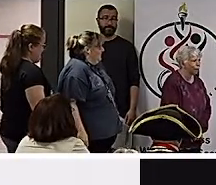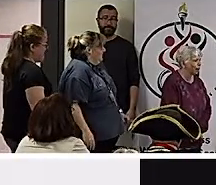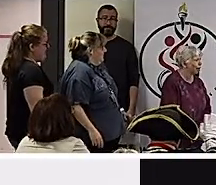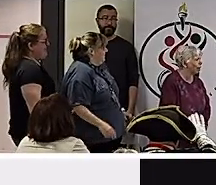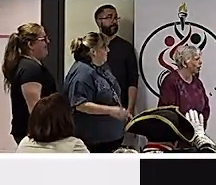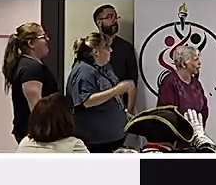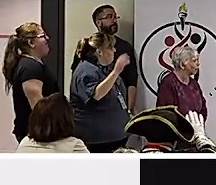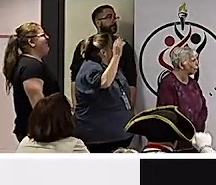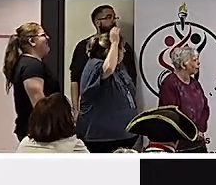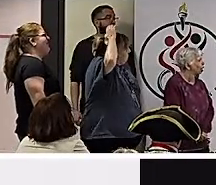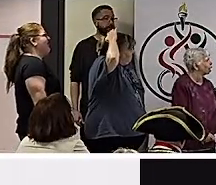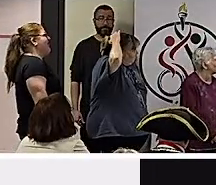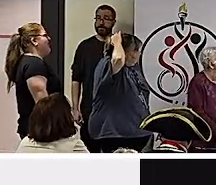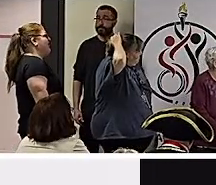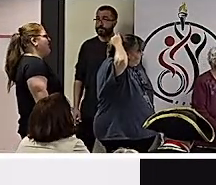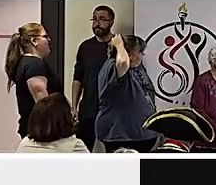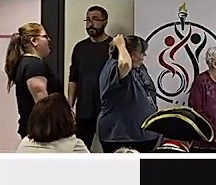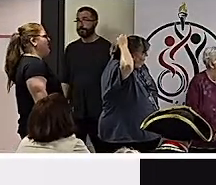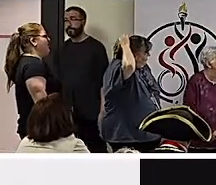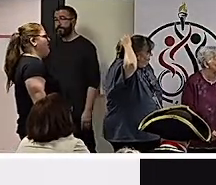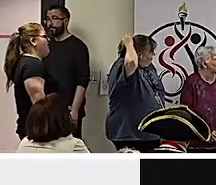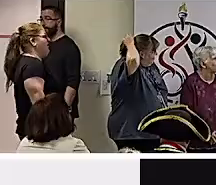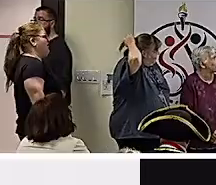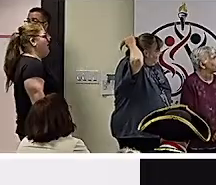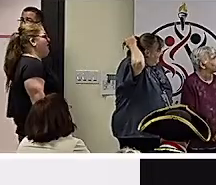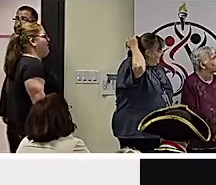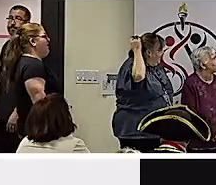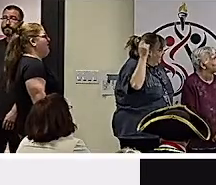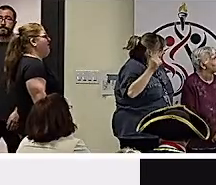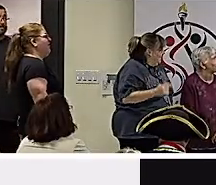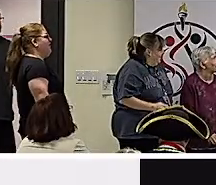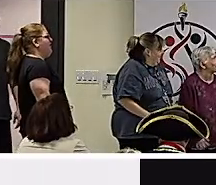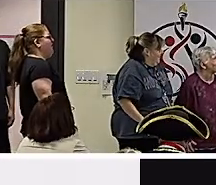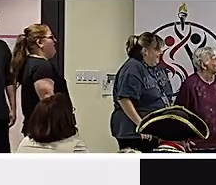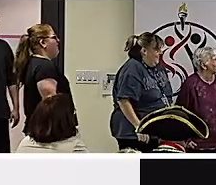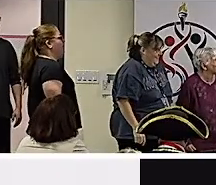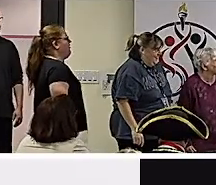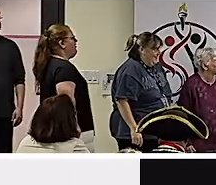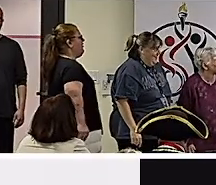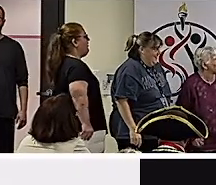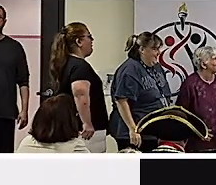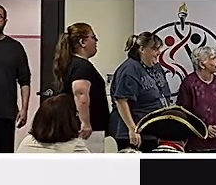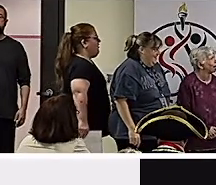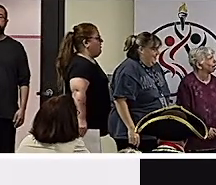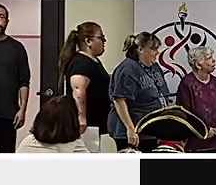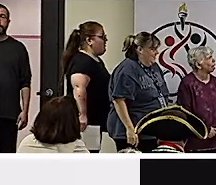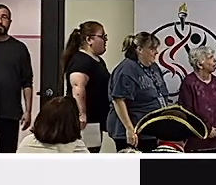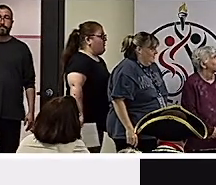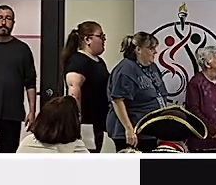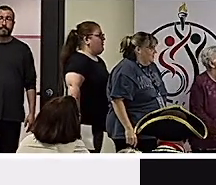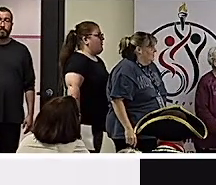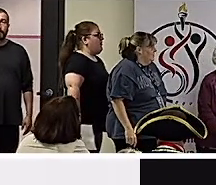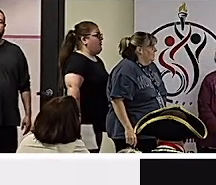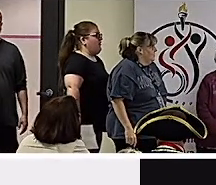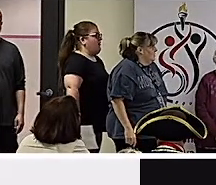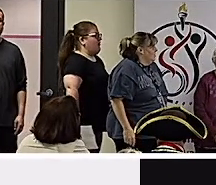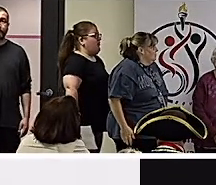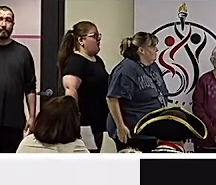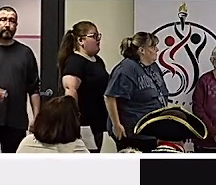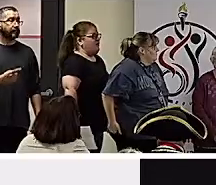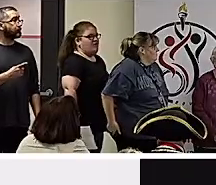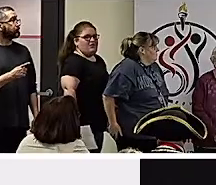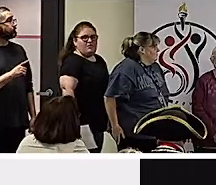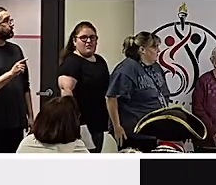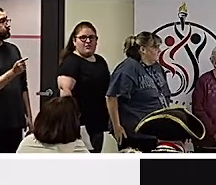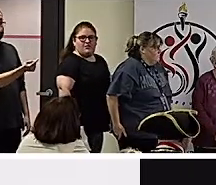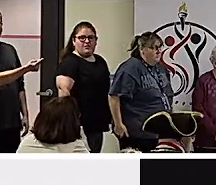So, just so that we avoid a continuous medal ceremony of me passing it around, I was wondering, is it possible if we just put it right here? Will it pick